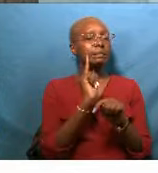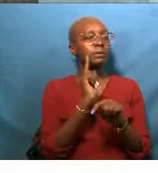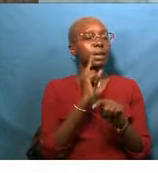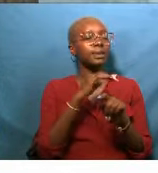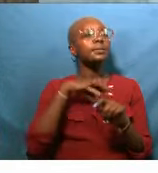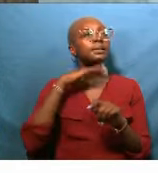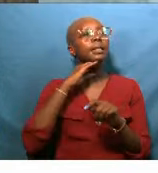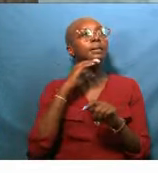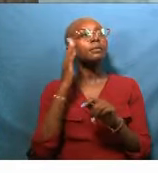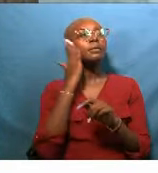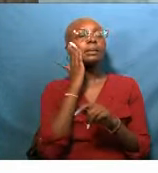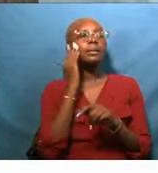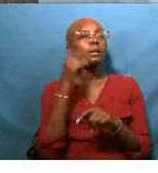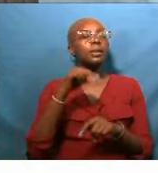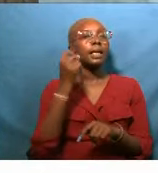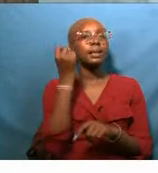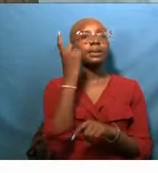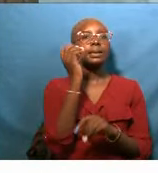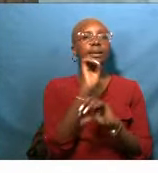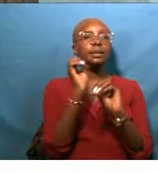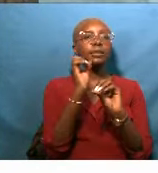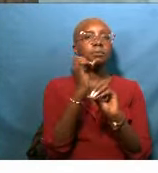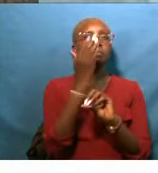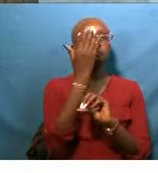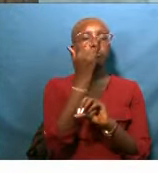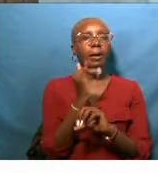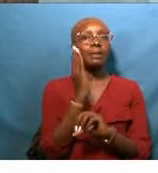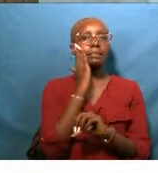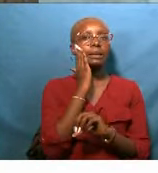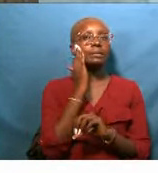Why had she to die?